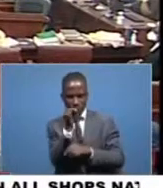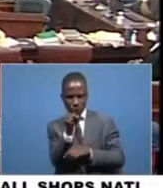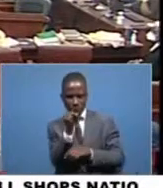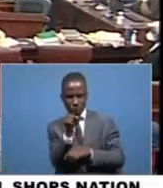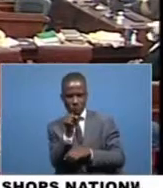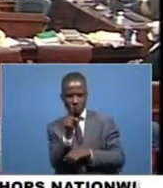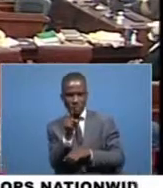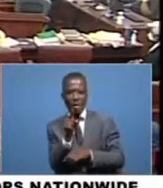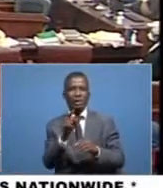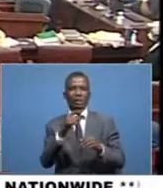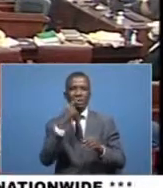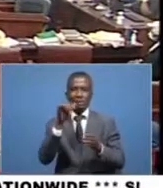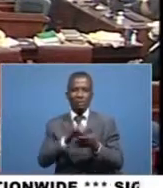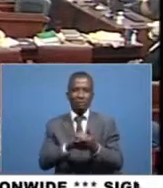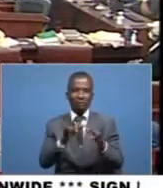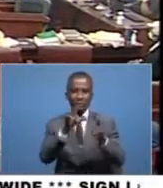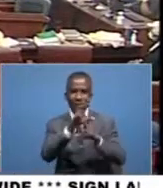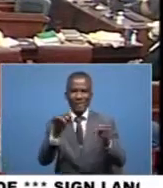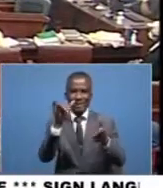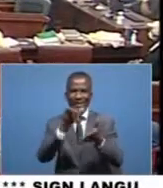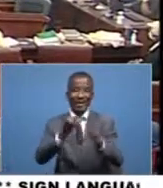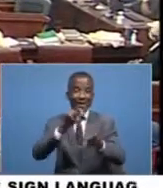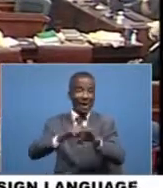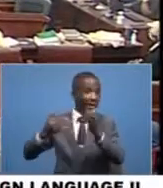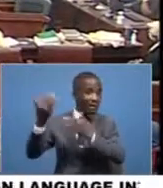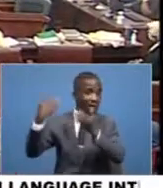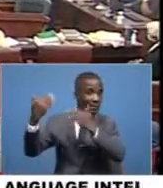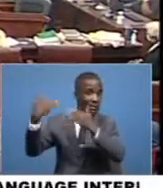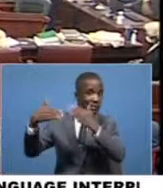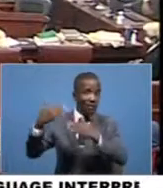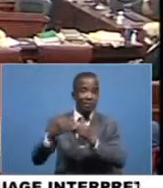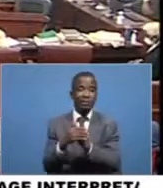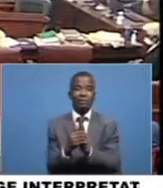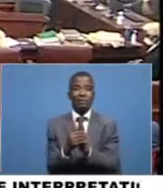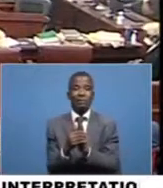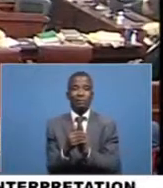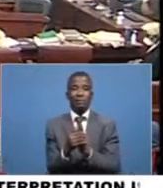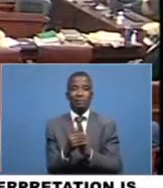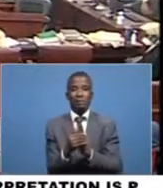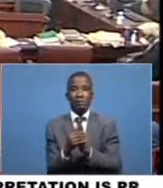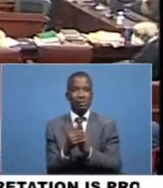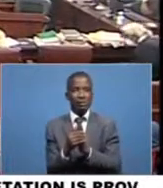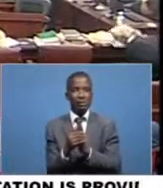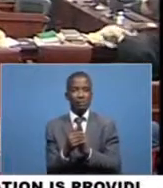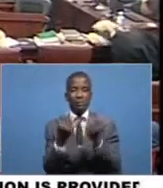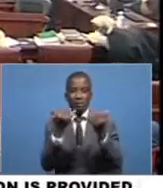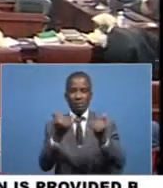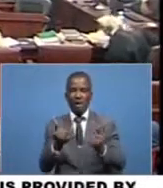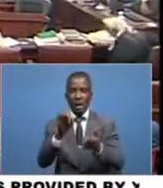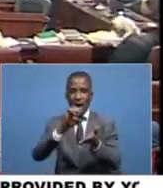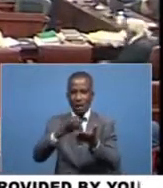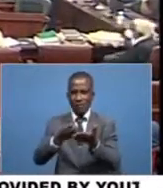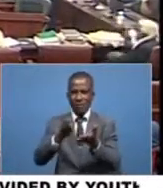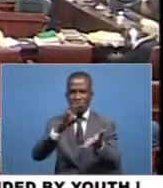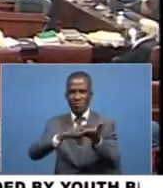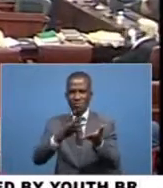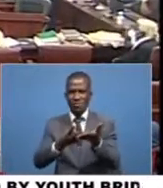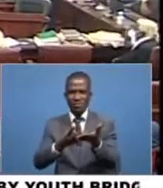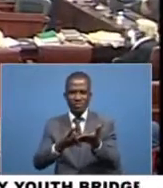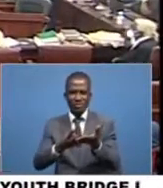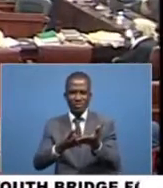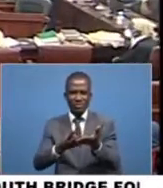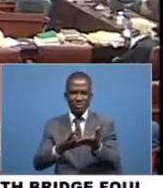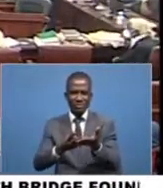J. held that in civil proceedings, the trial judge had no power to dictate to a litigant what evidence he or she should